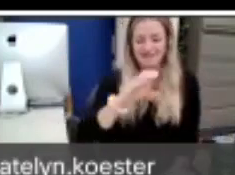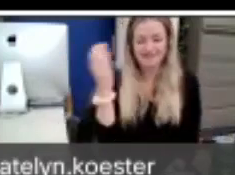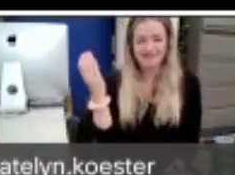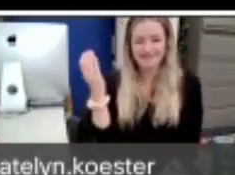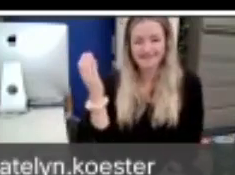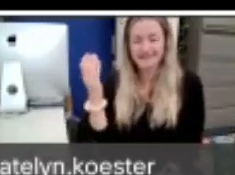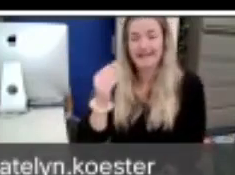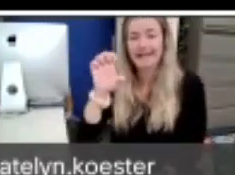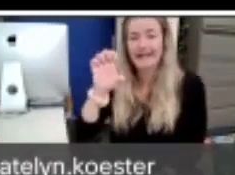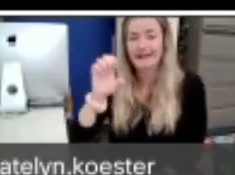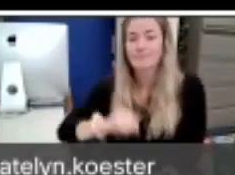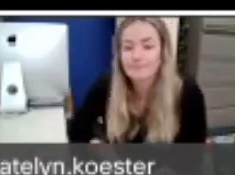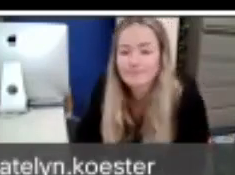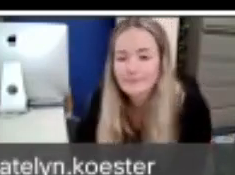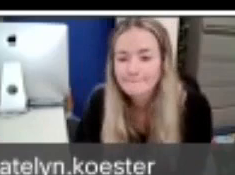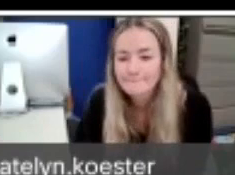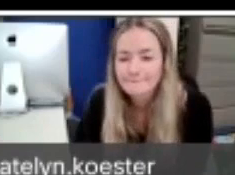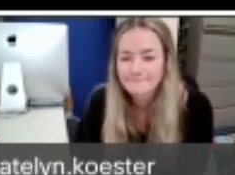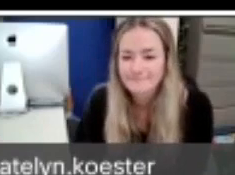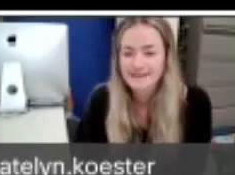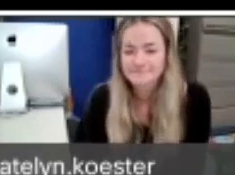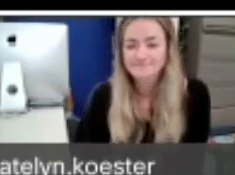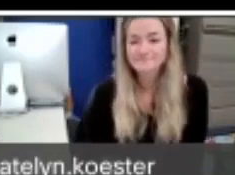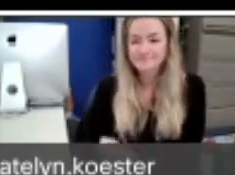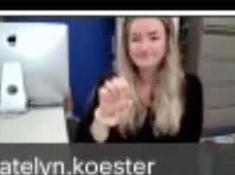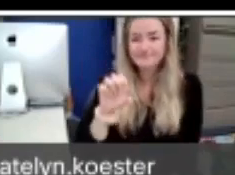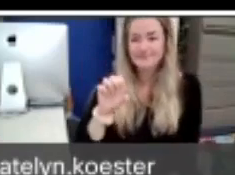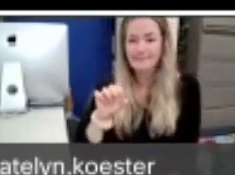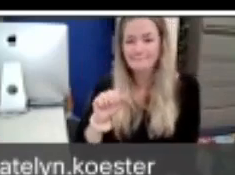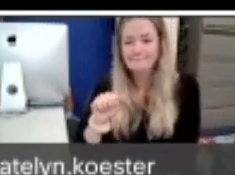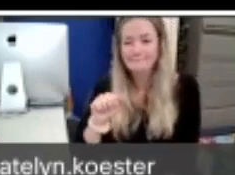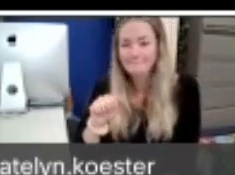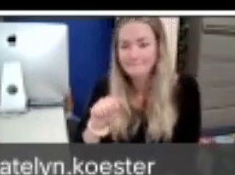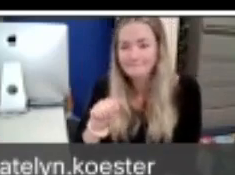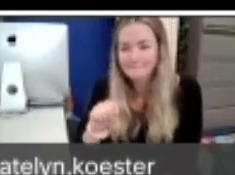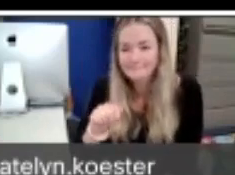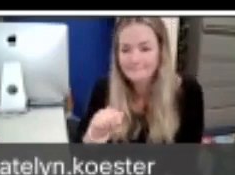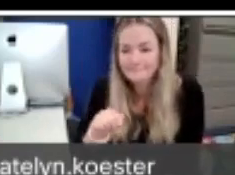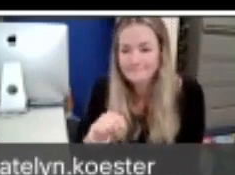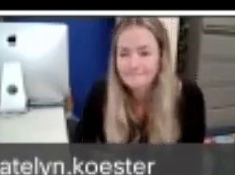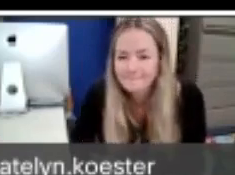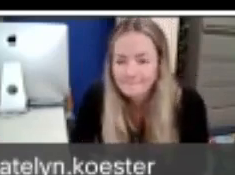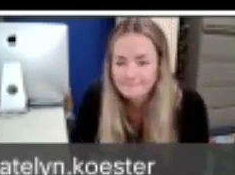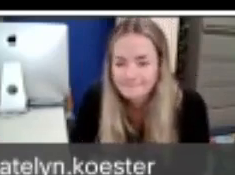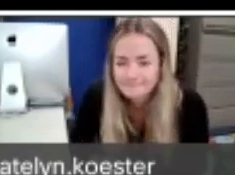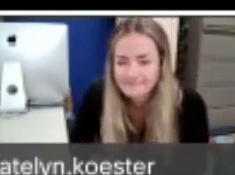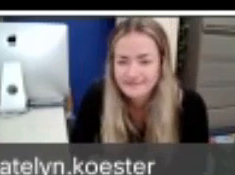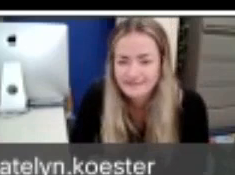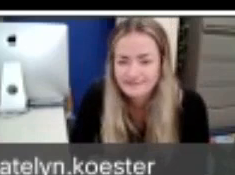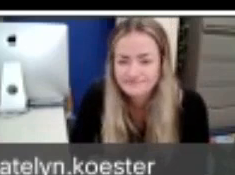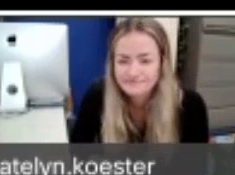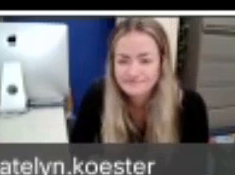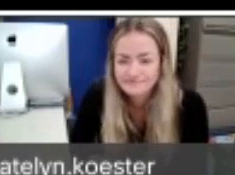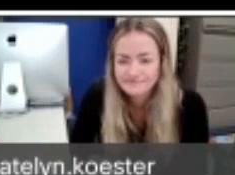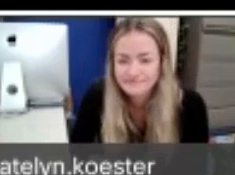I'm wondering. Merry Christmas. Nope, go ahead. Does it matter if you're signing with one